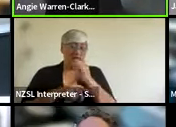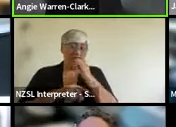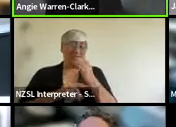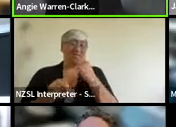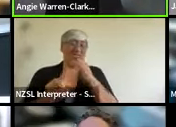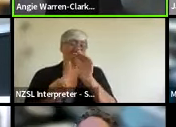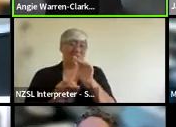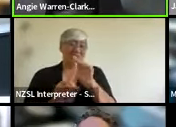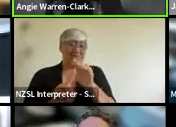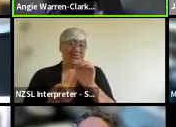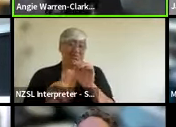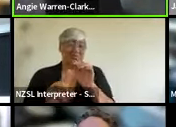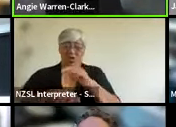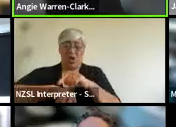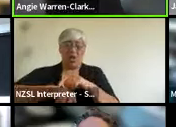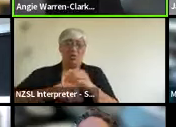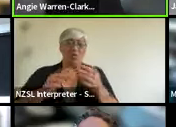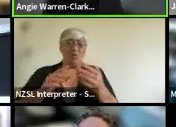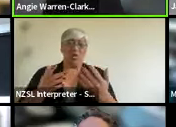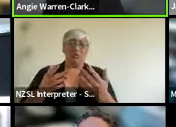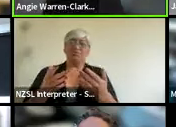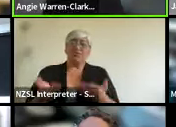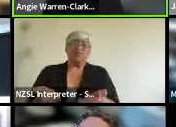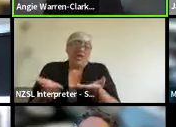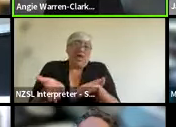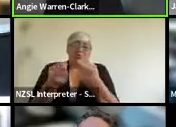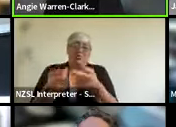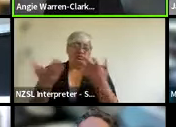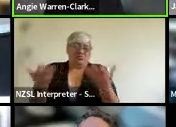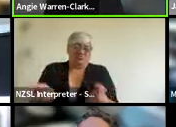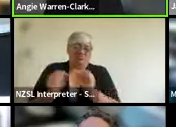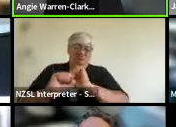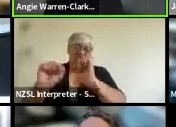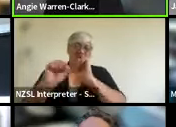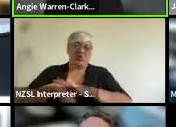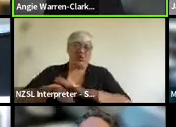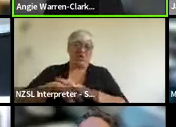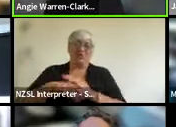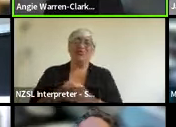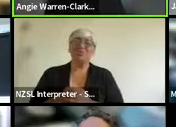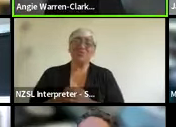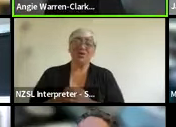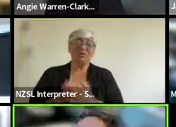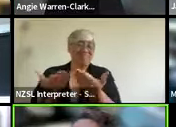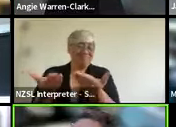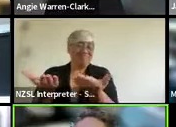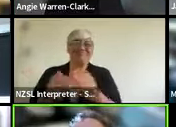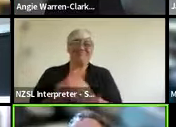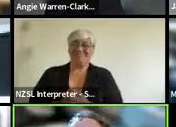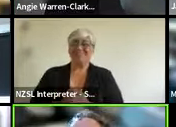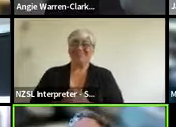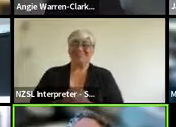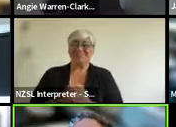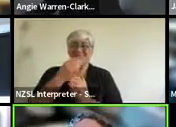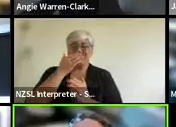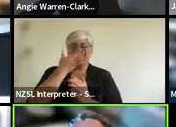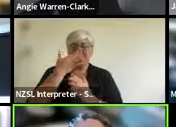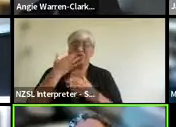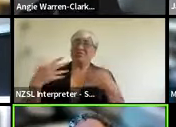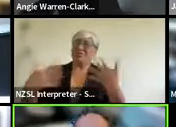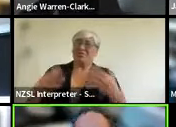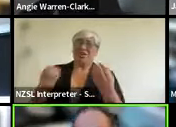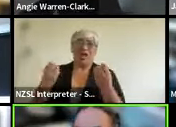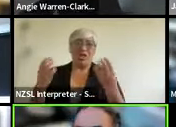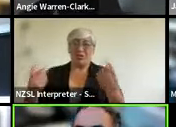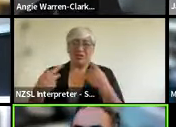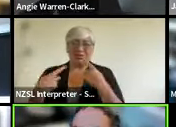time, but this time is completely yours. So we're in your hands. Oh, great. Well, there's a lot to say. Apologies